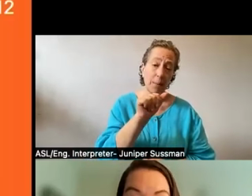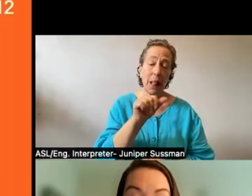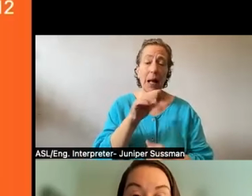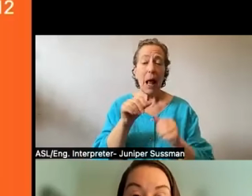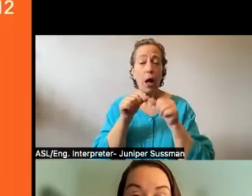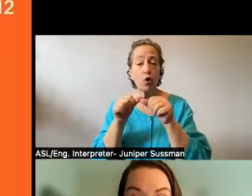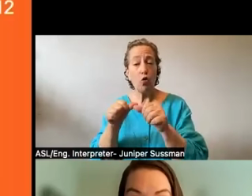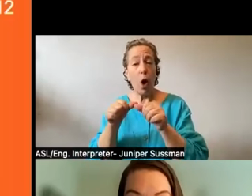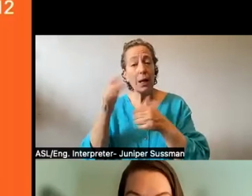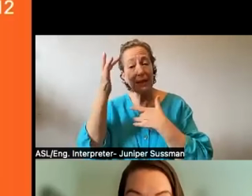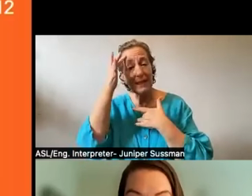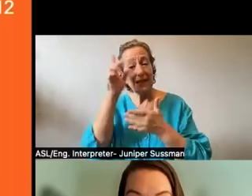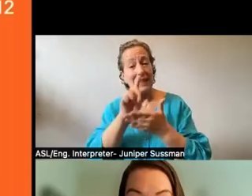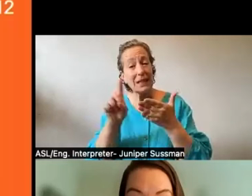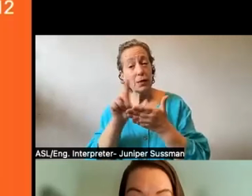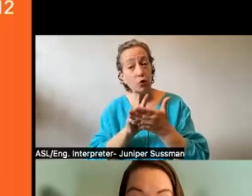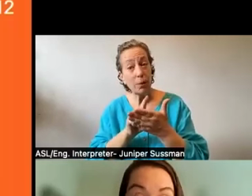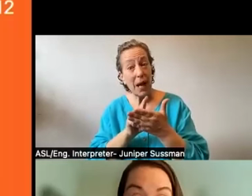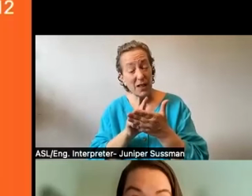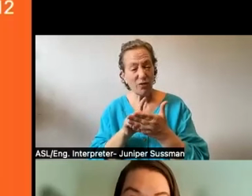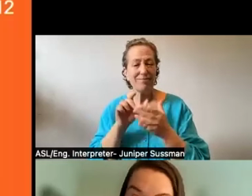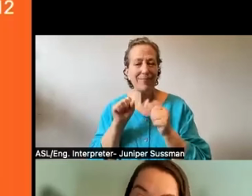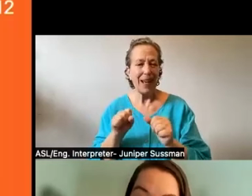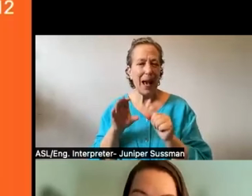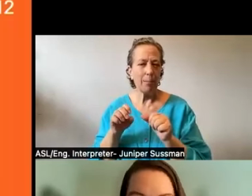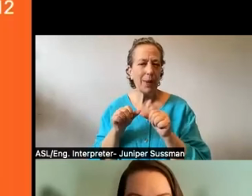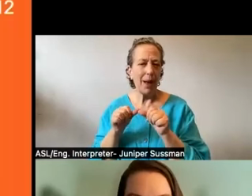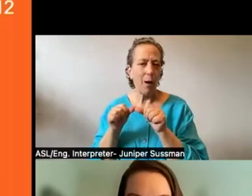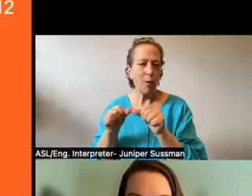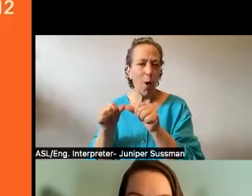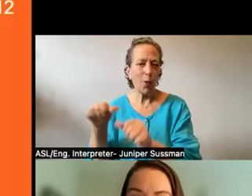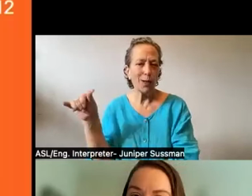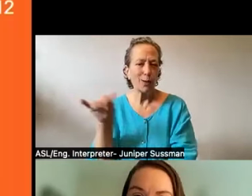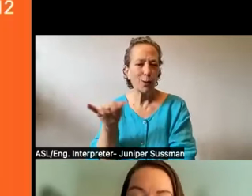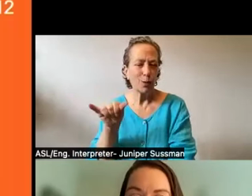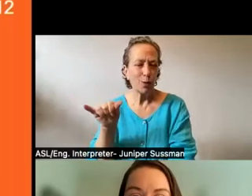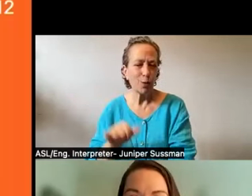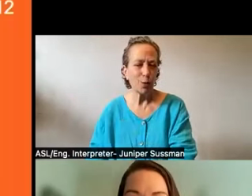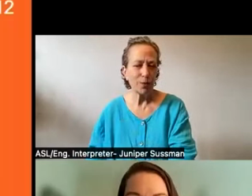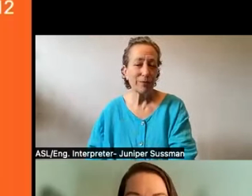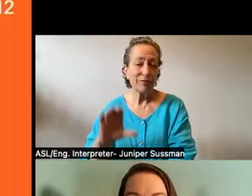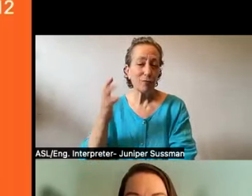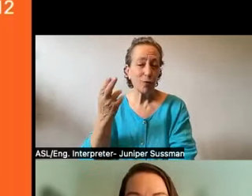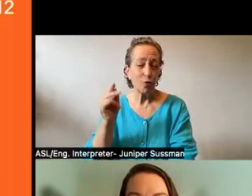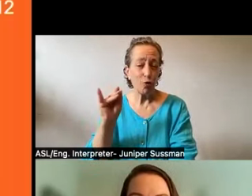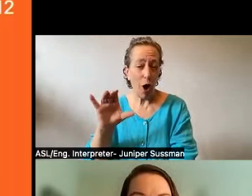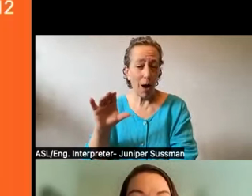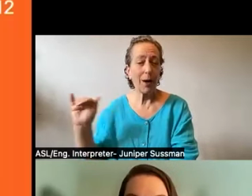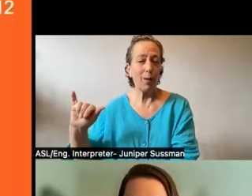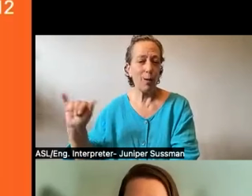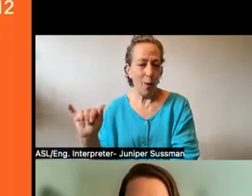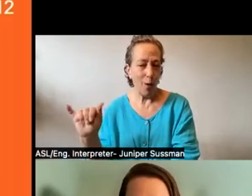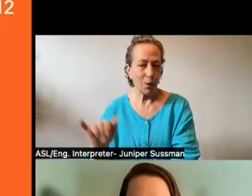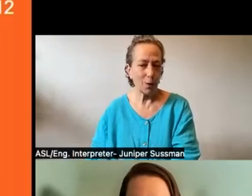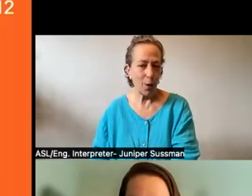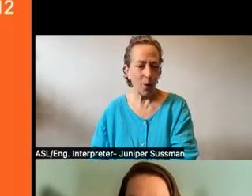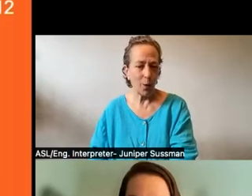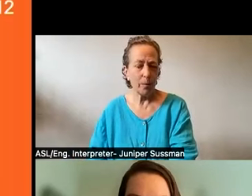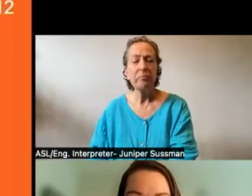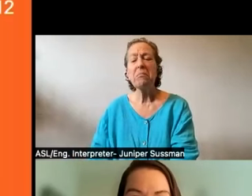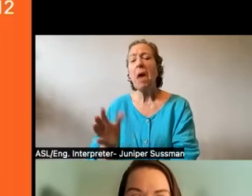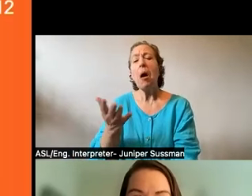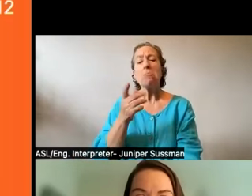that it itself can be ongoing, chronic, you might say. That doesn't mean that discrimination happens ceaselessly,